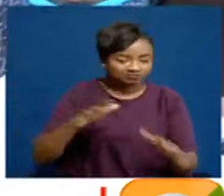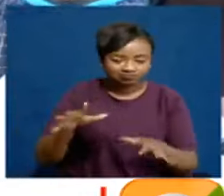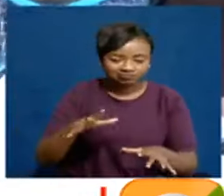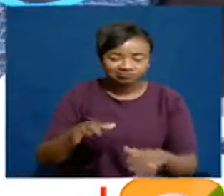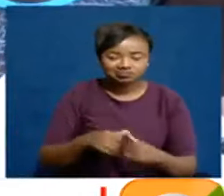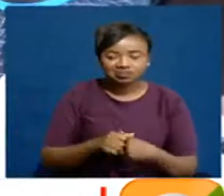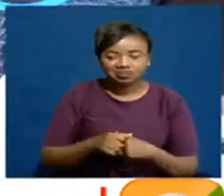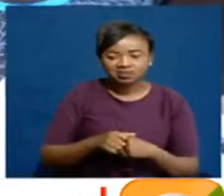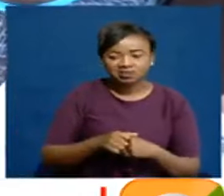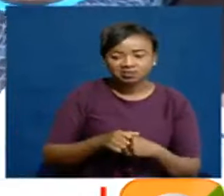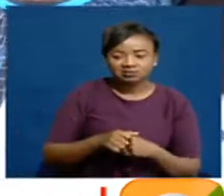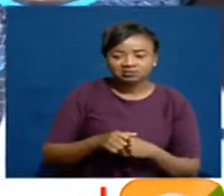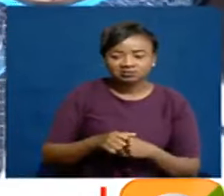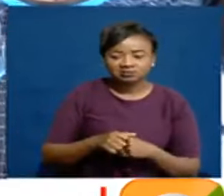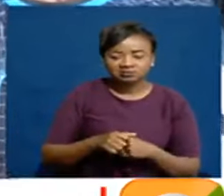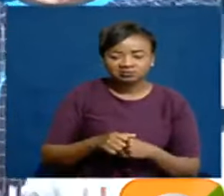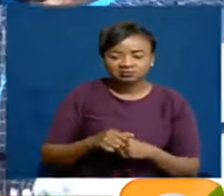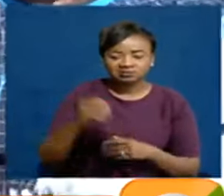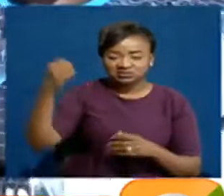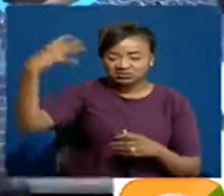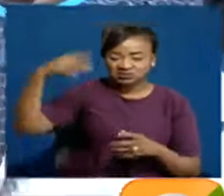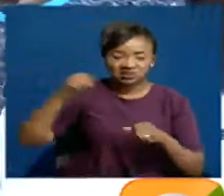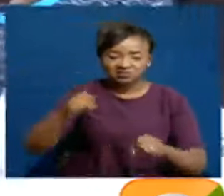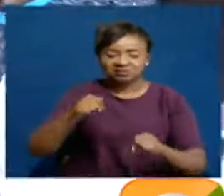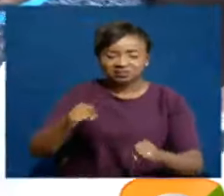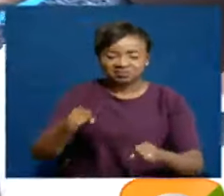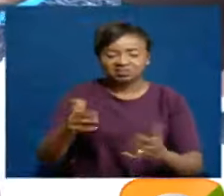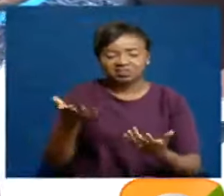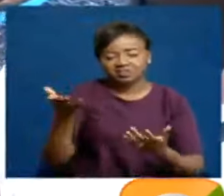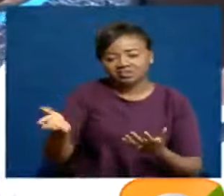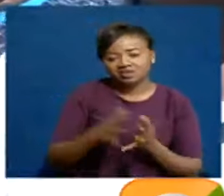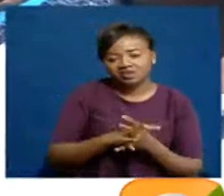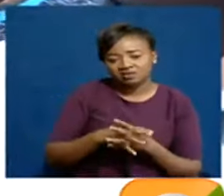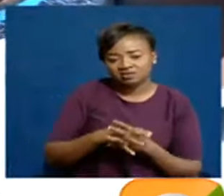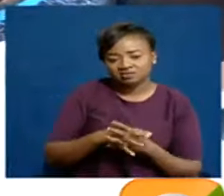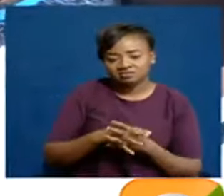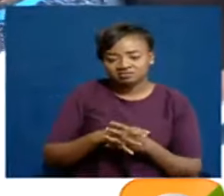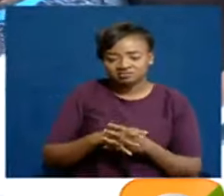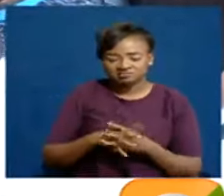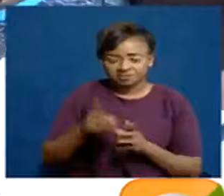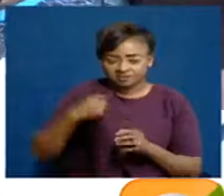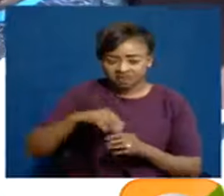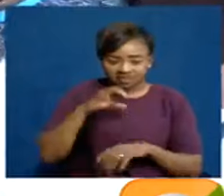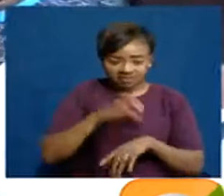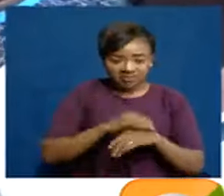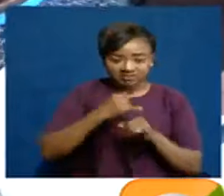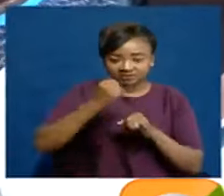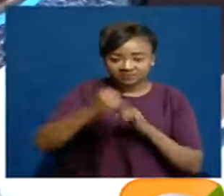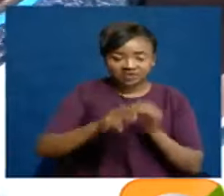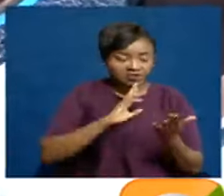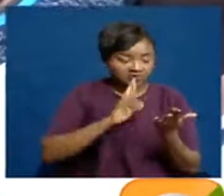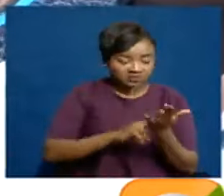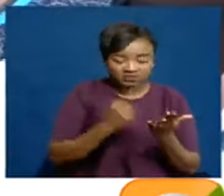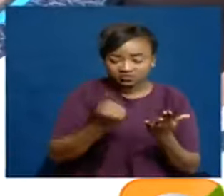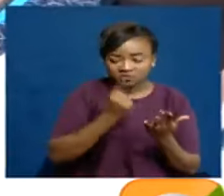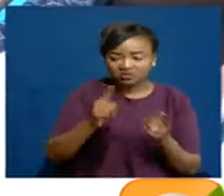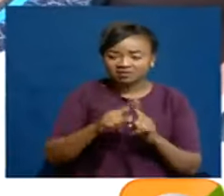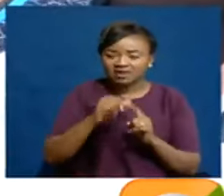tulipewa tu final results, lakini hatukupewa ripoti yenye upasuaji